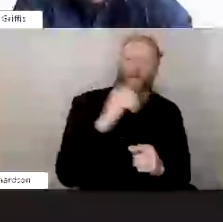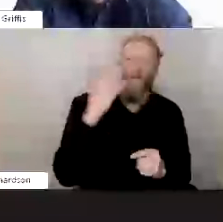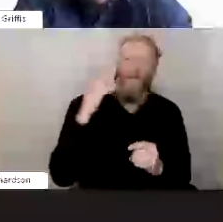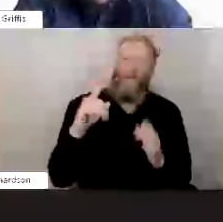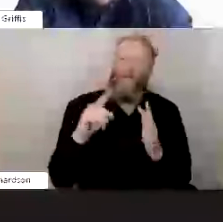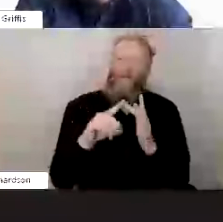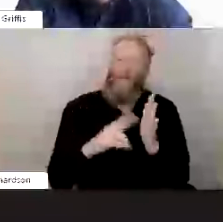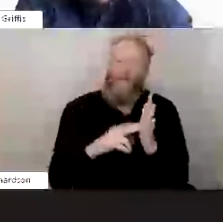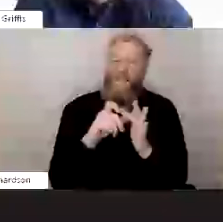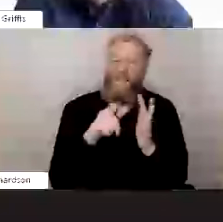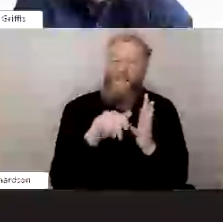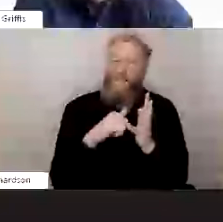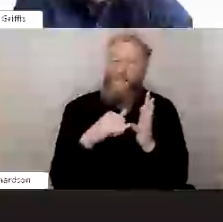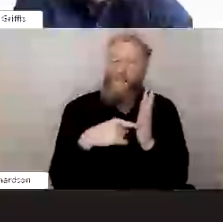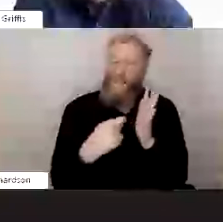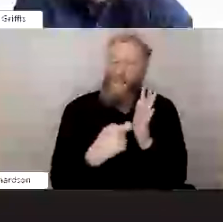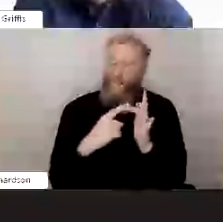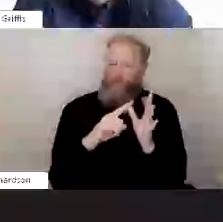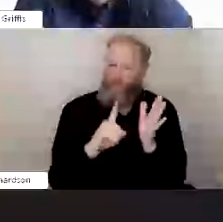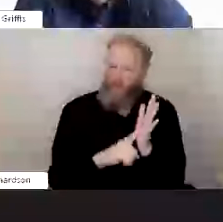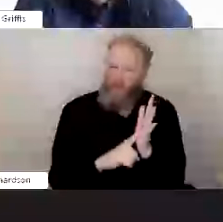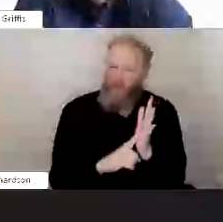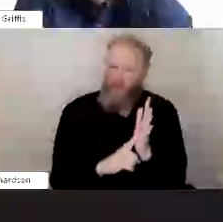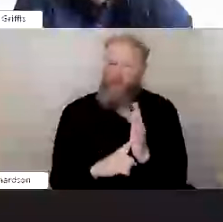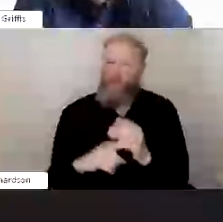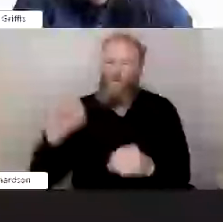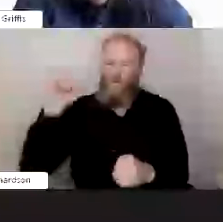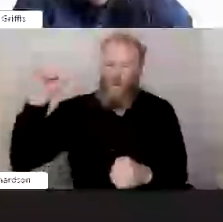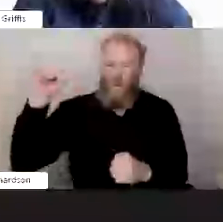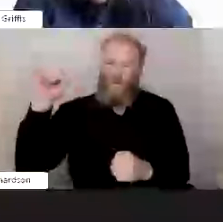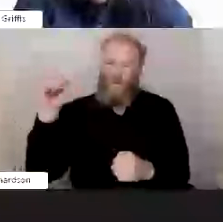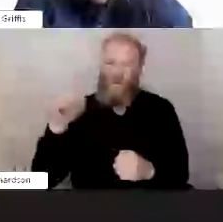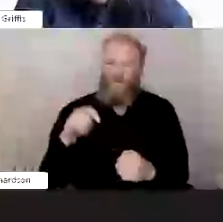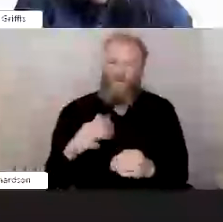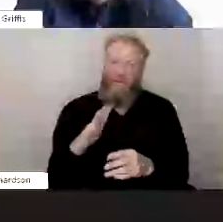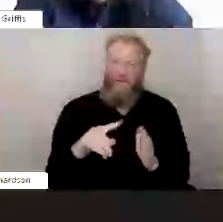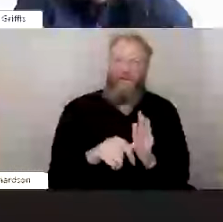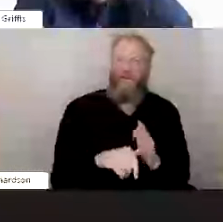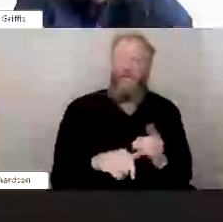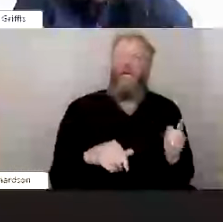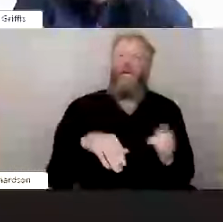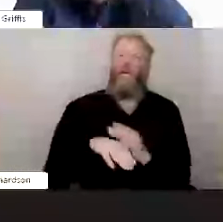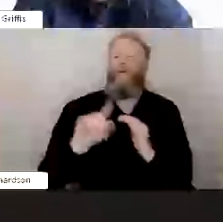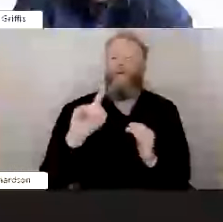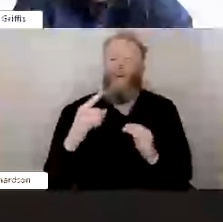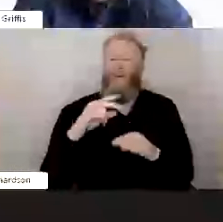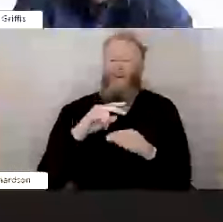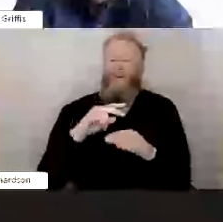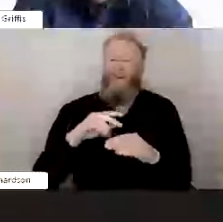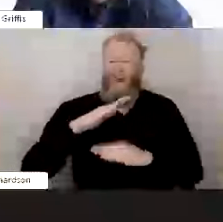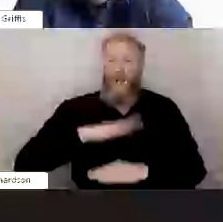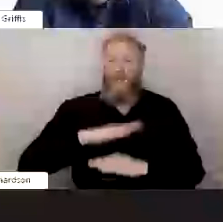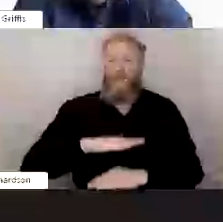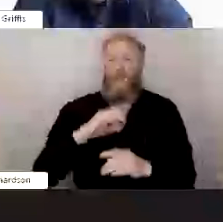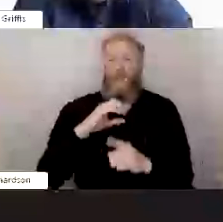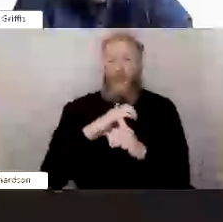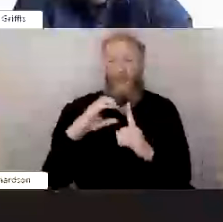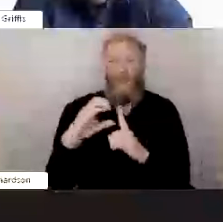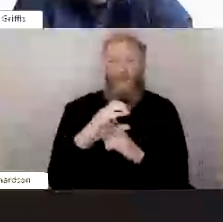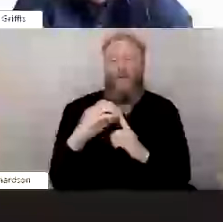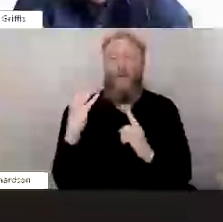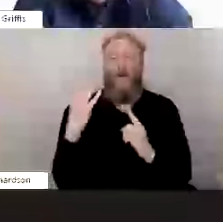really. But in our culture, in First Nations culture, there's evidence